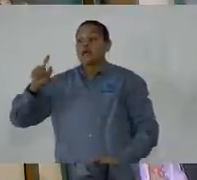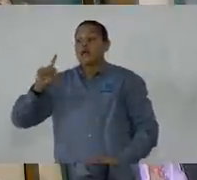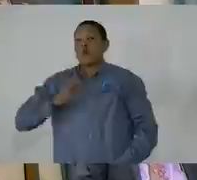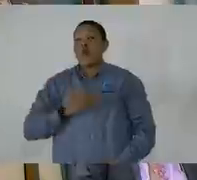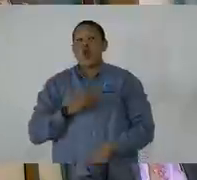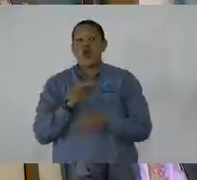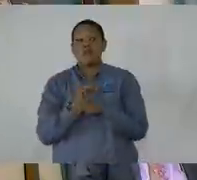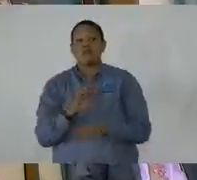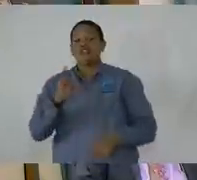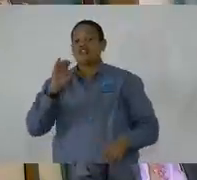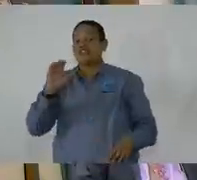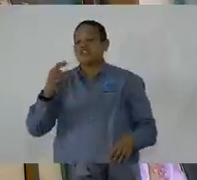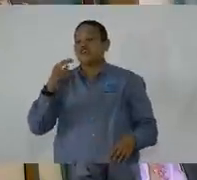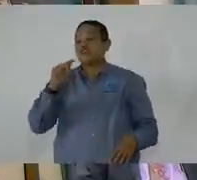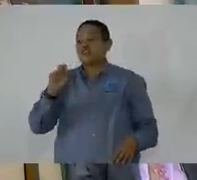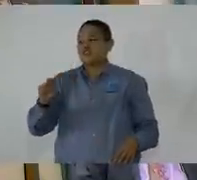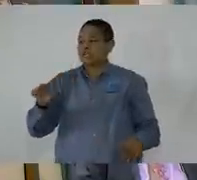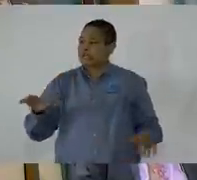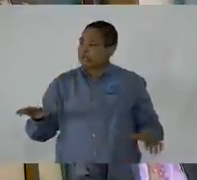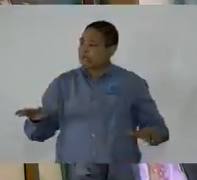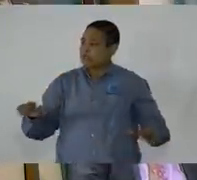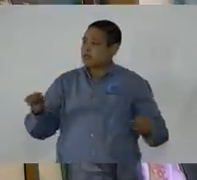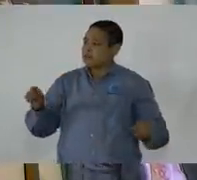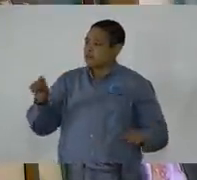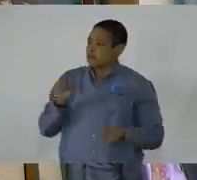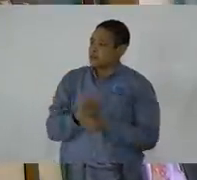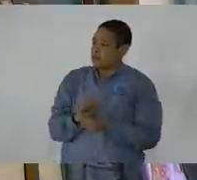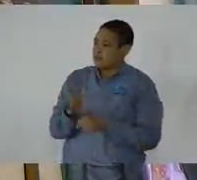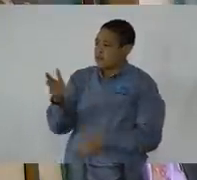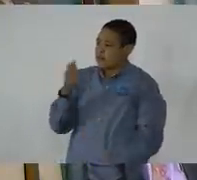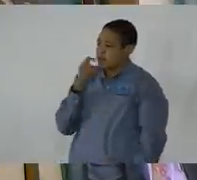J.C. Hutchinson has been doing for some time.